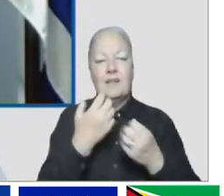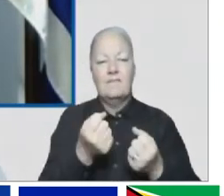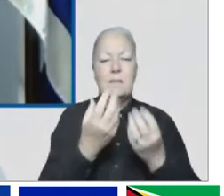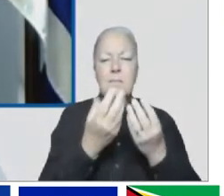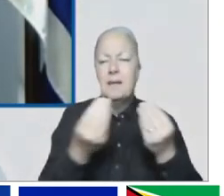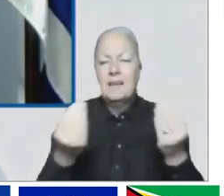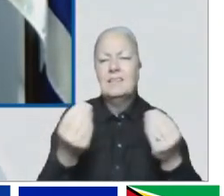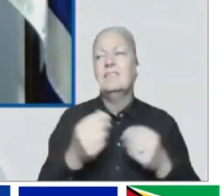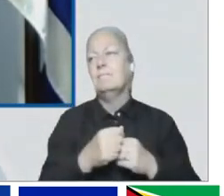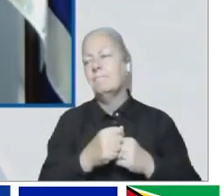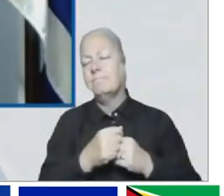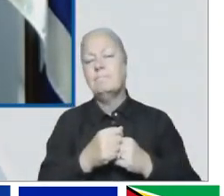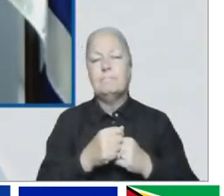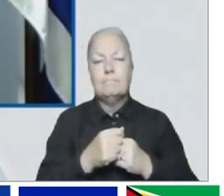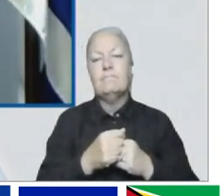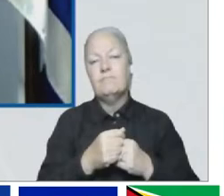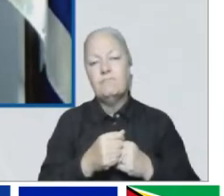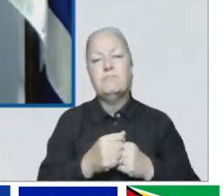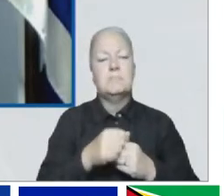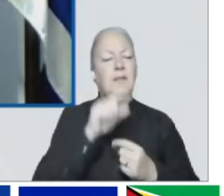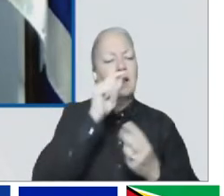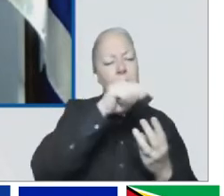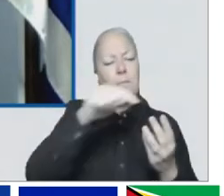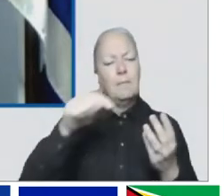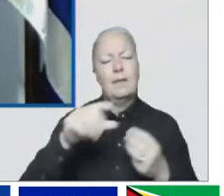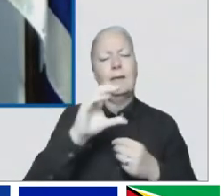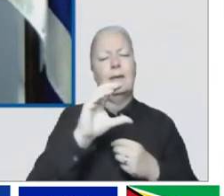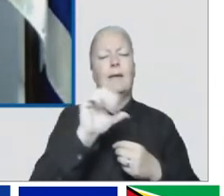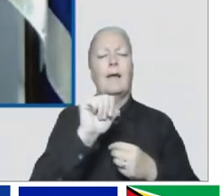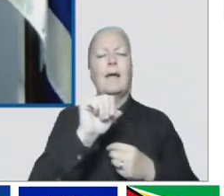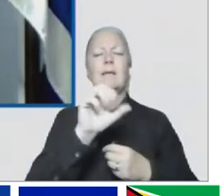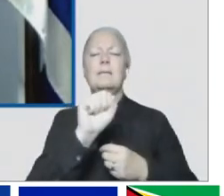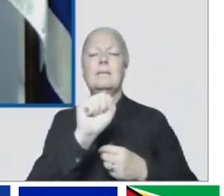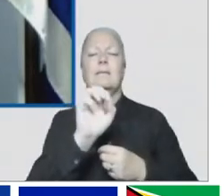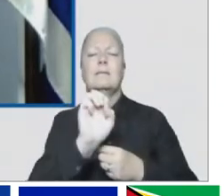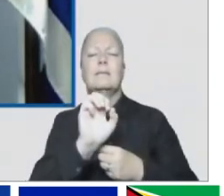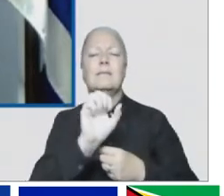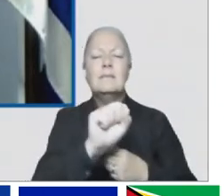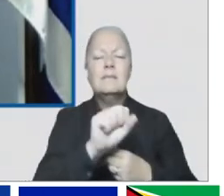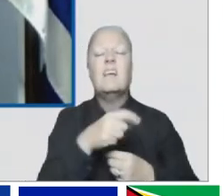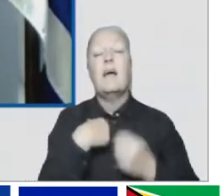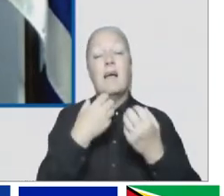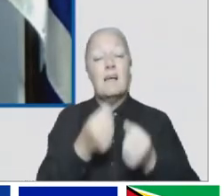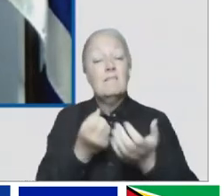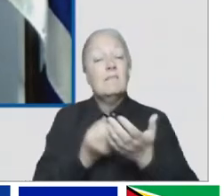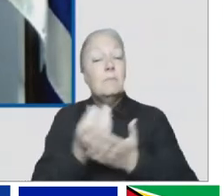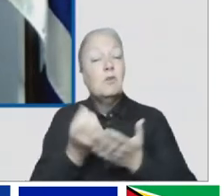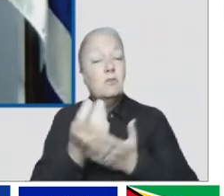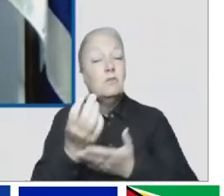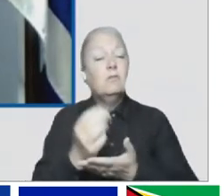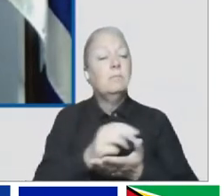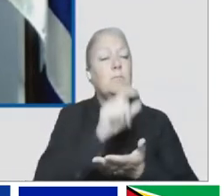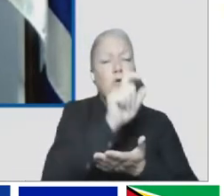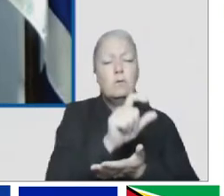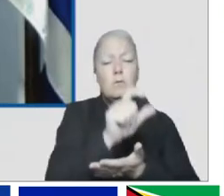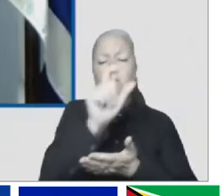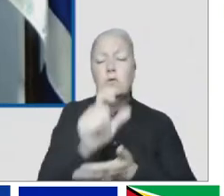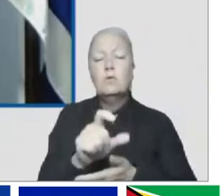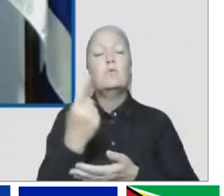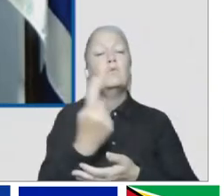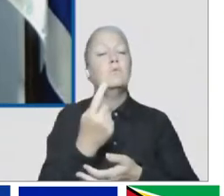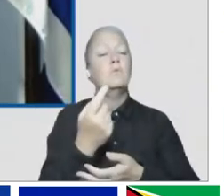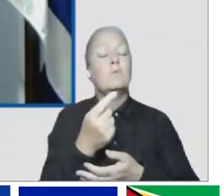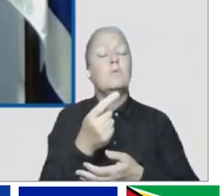cases. There is information about the persons who were infected, the persons who